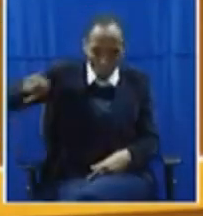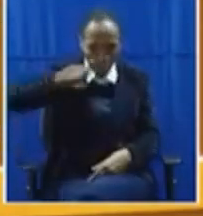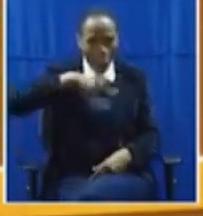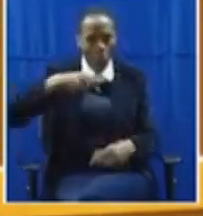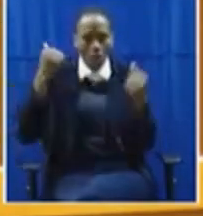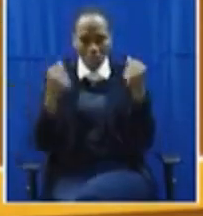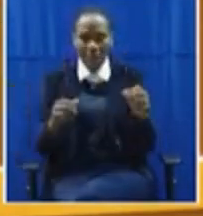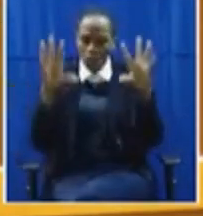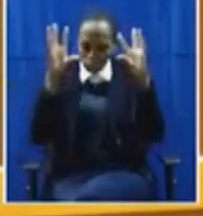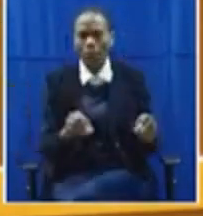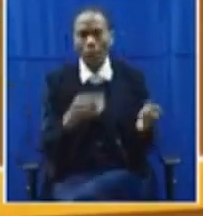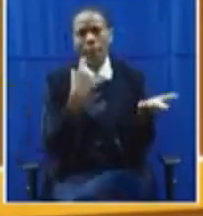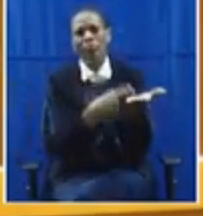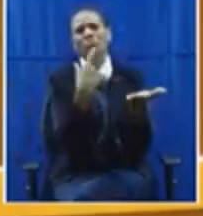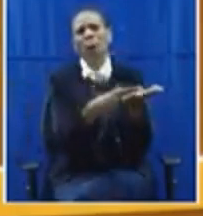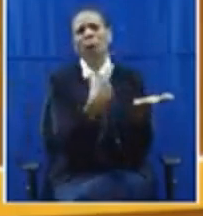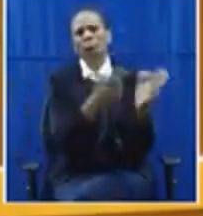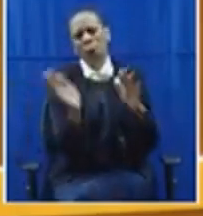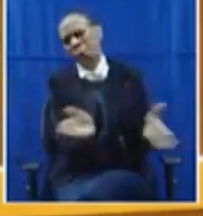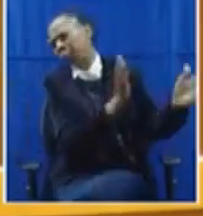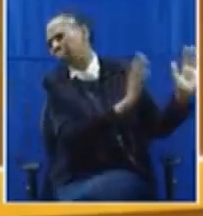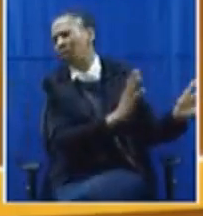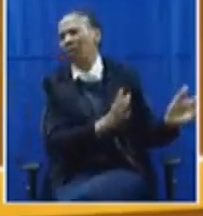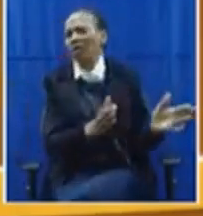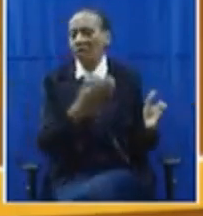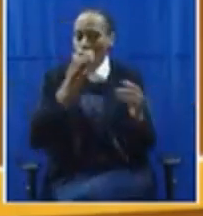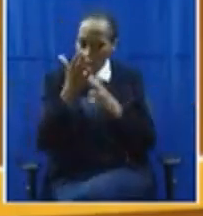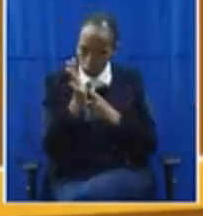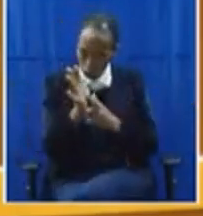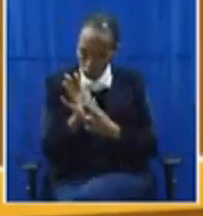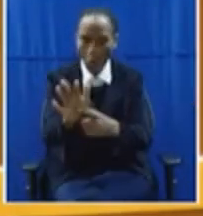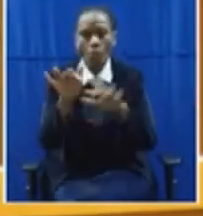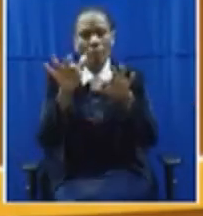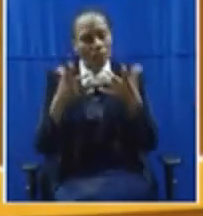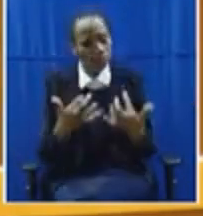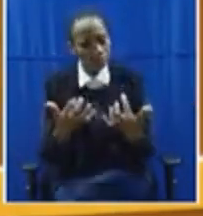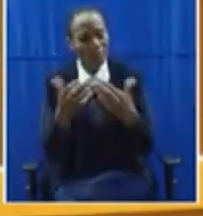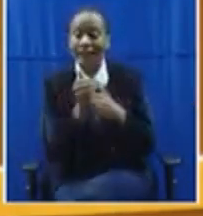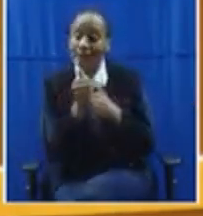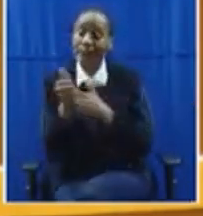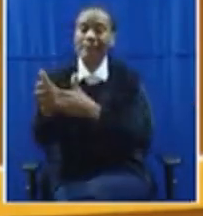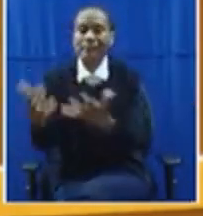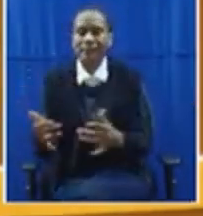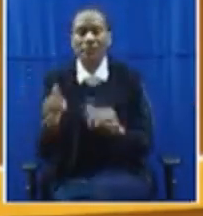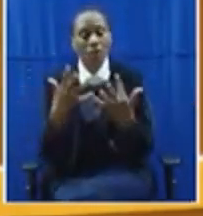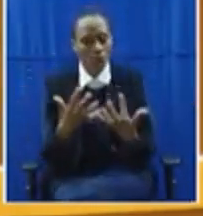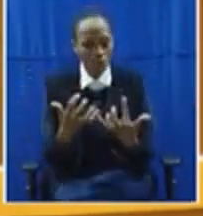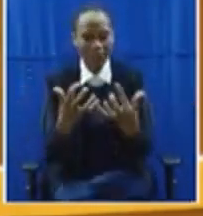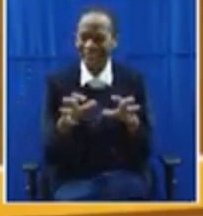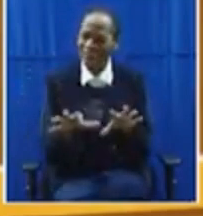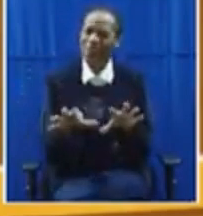the debate. We need to give leadership to our people. Our people are